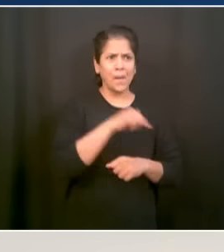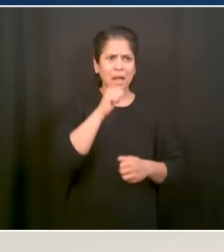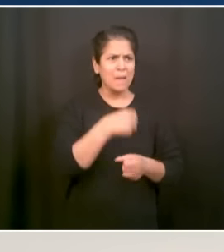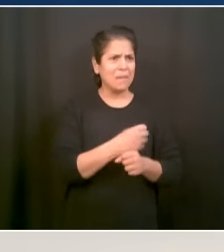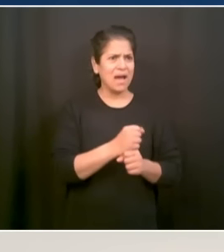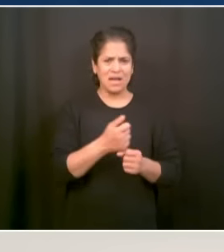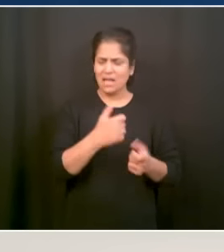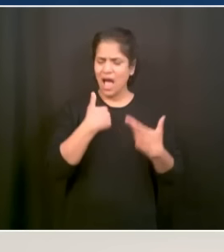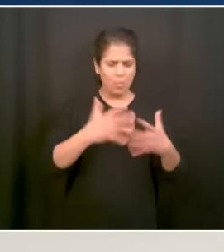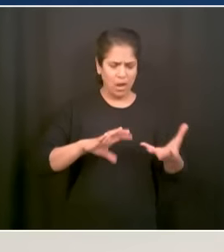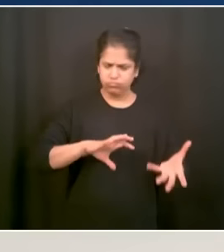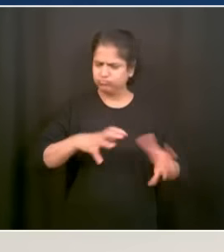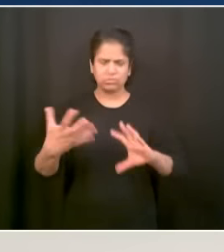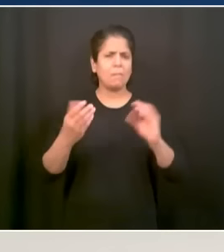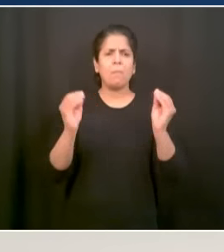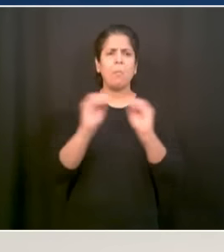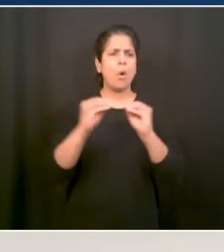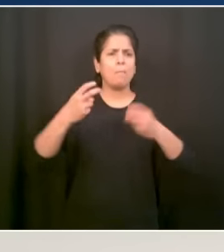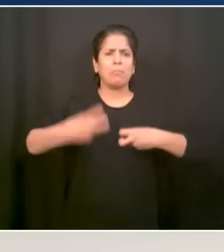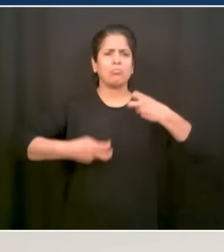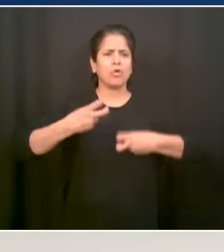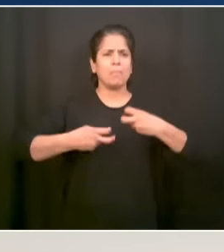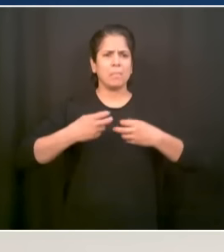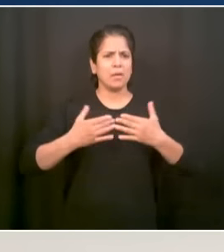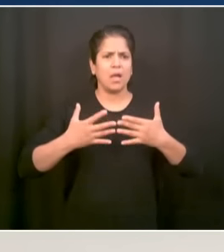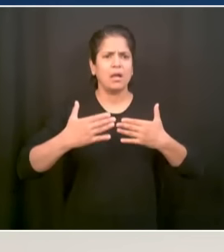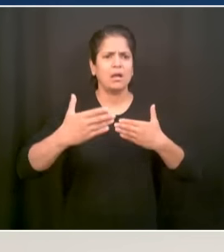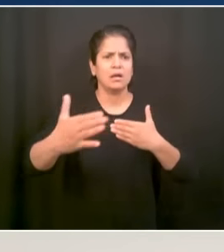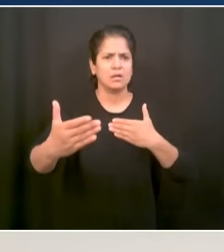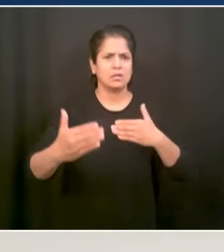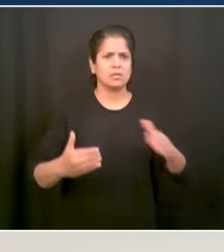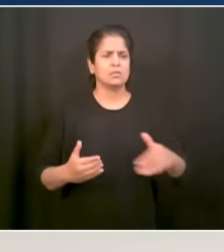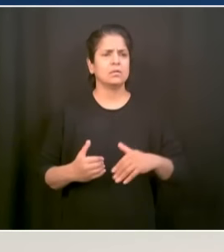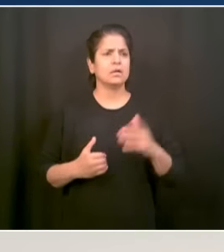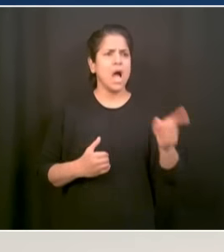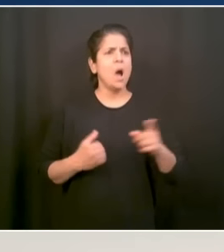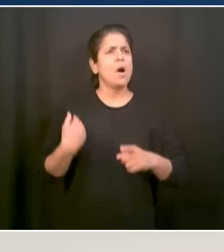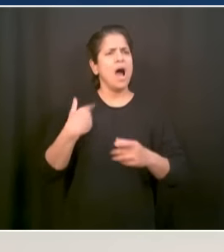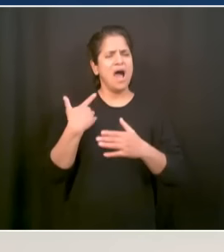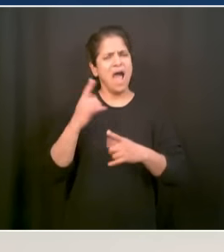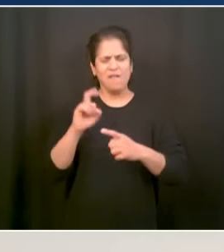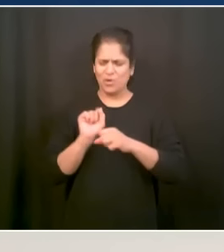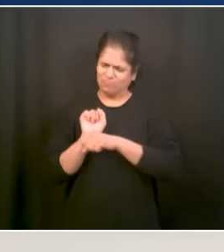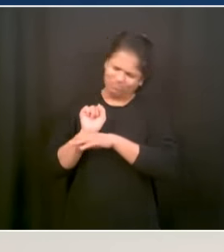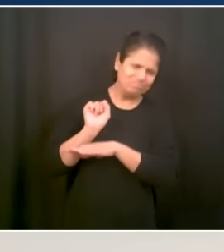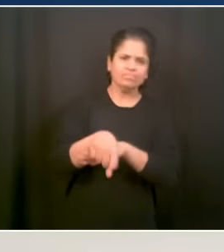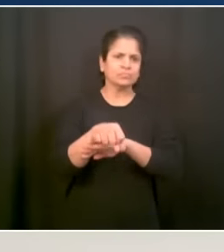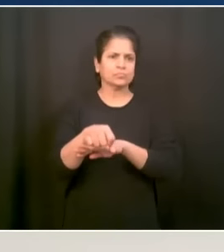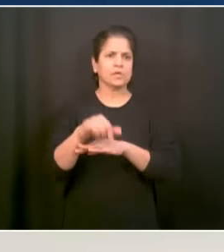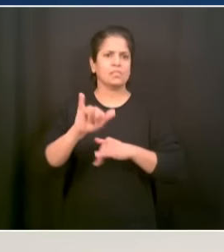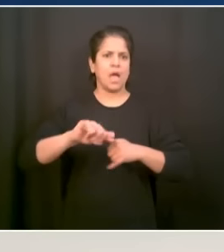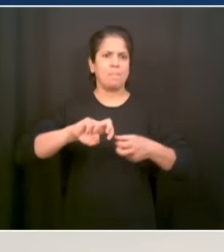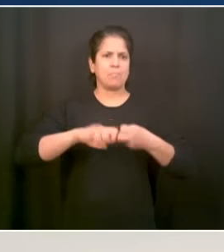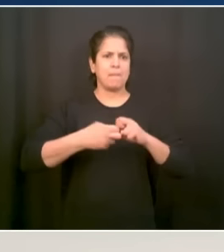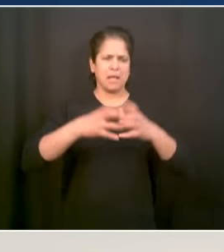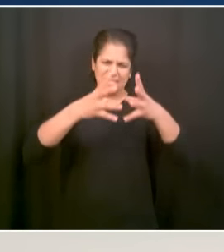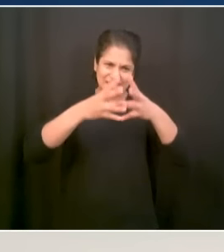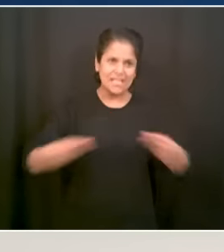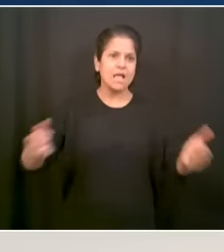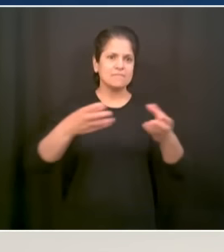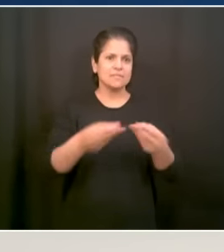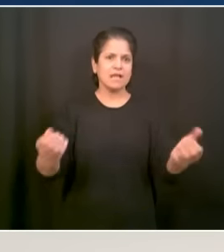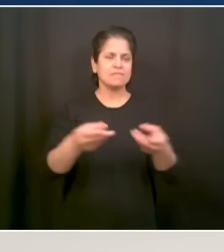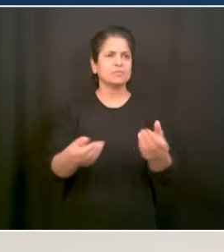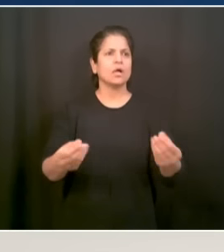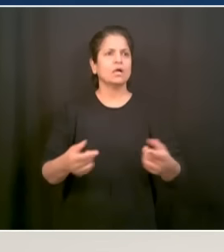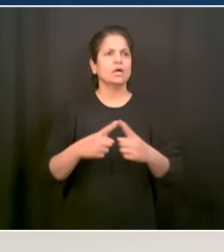a promise. I said that we would overcome every moment of adversity together, and we would meet every moment of fiscal challenge